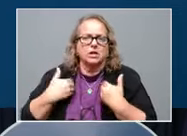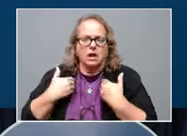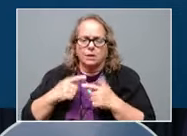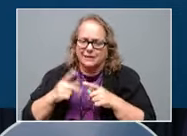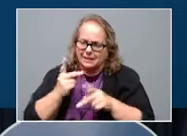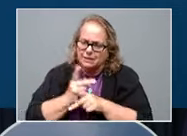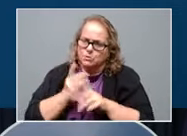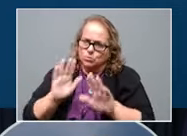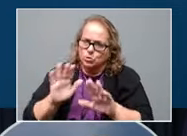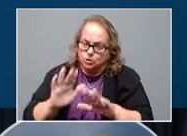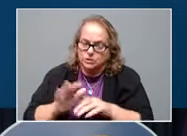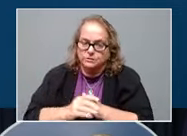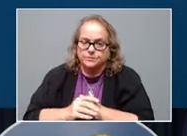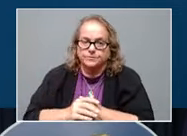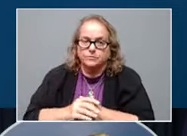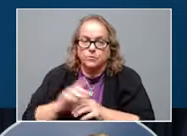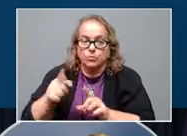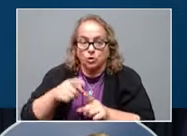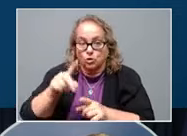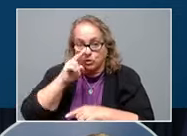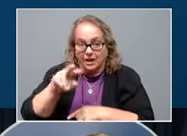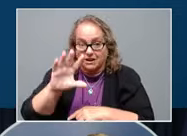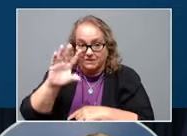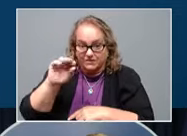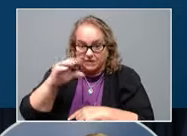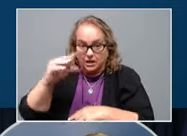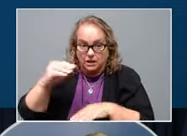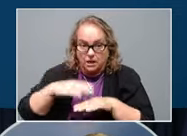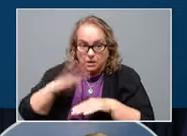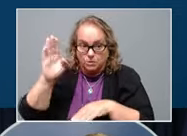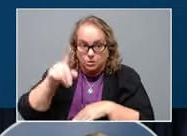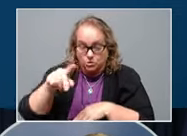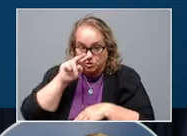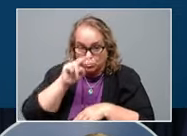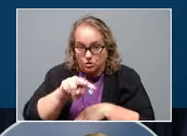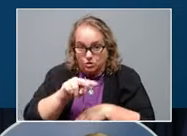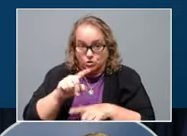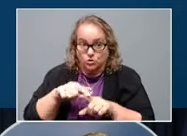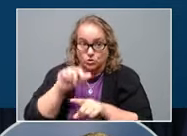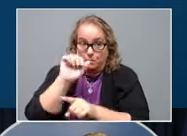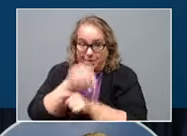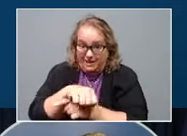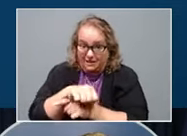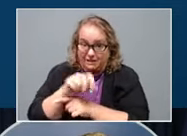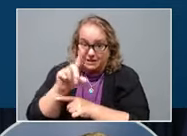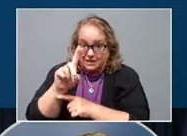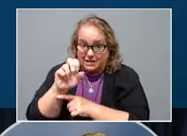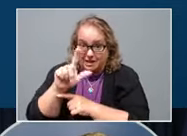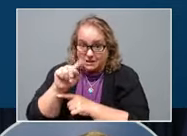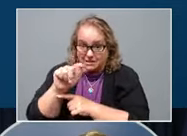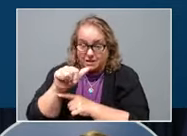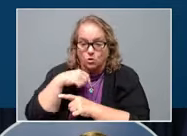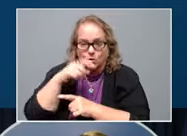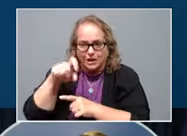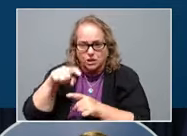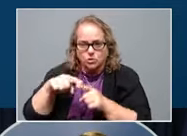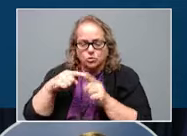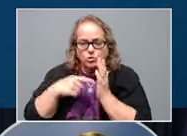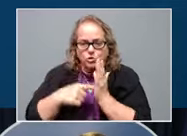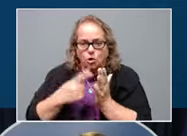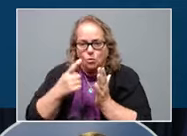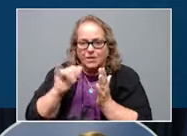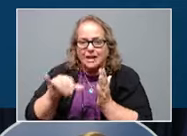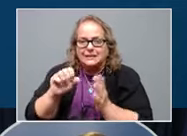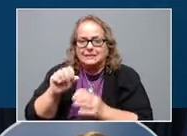to 50 and up, again, to defeat the Delta variant, we need to be able to show one that's 60,